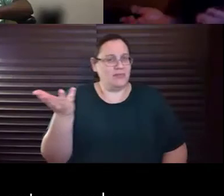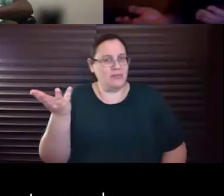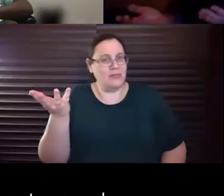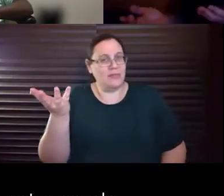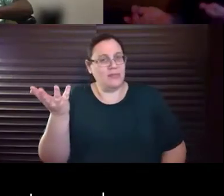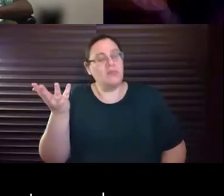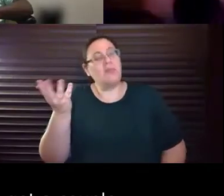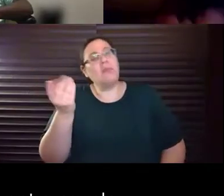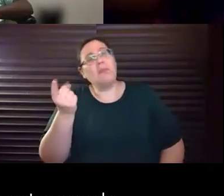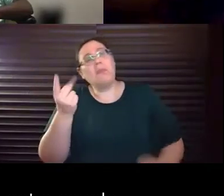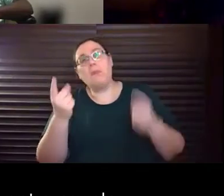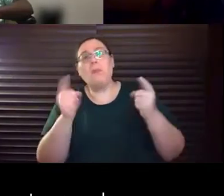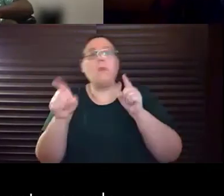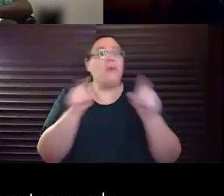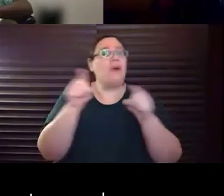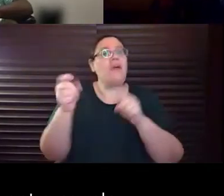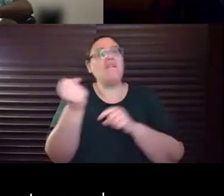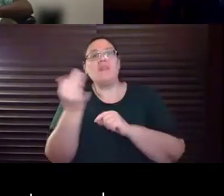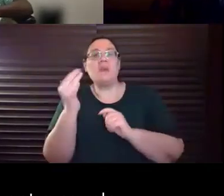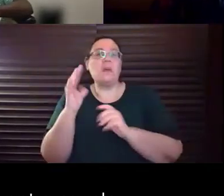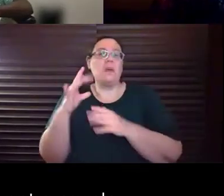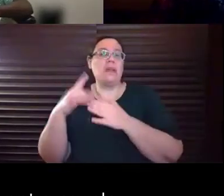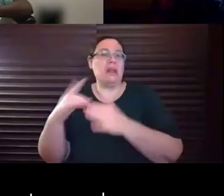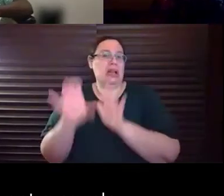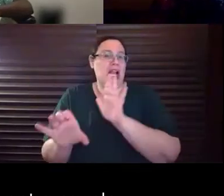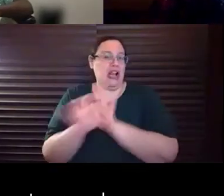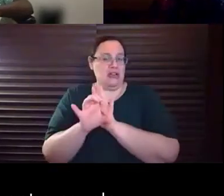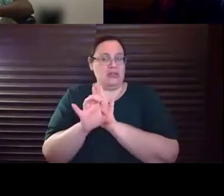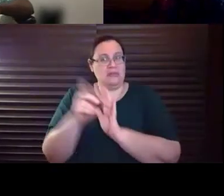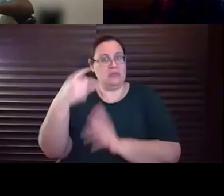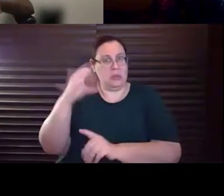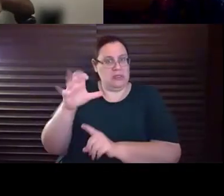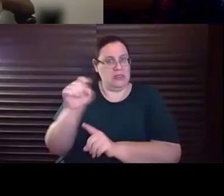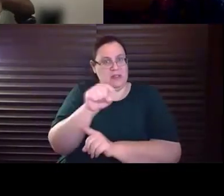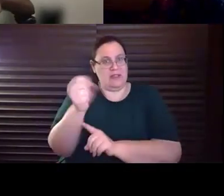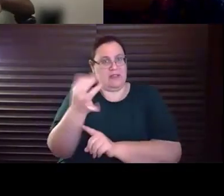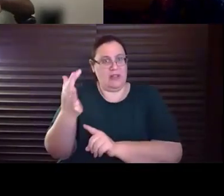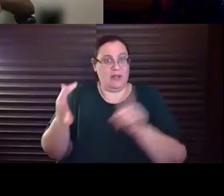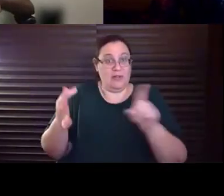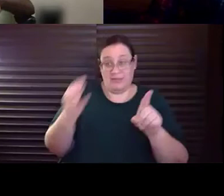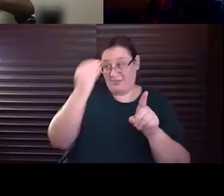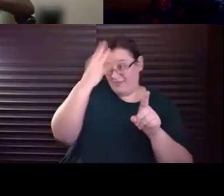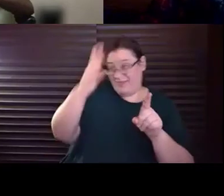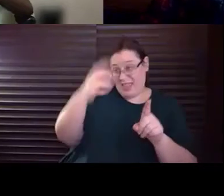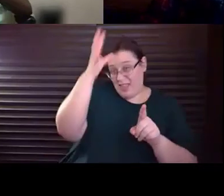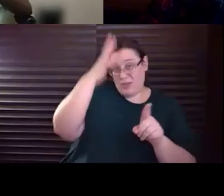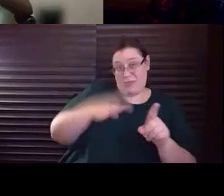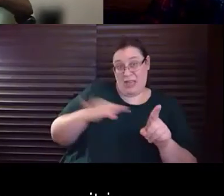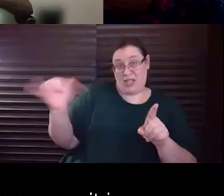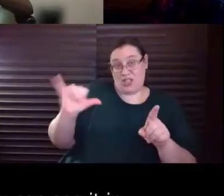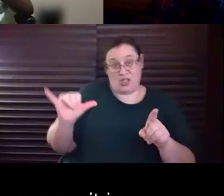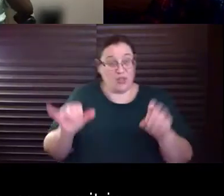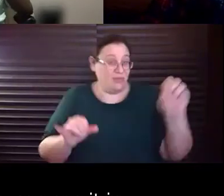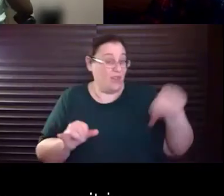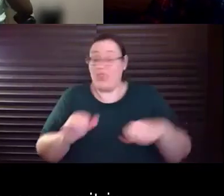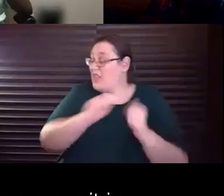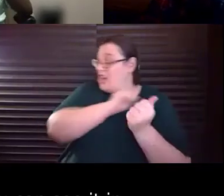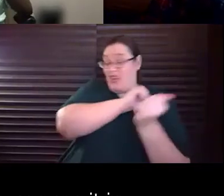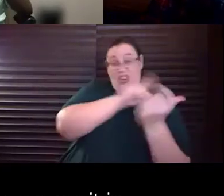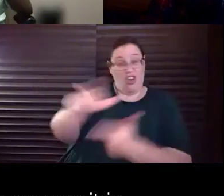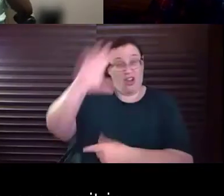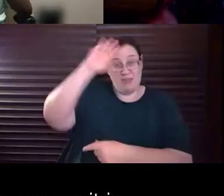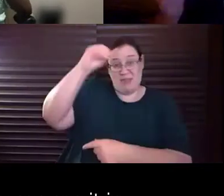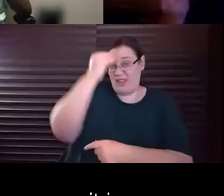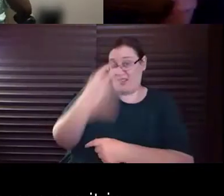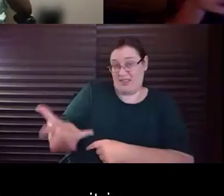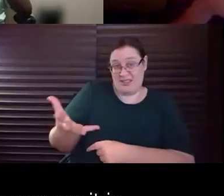couple of leads of color, and they're men. yeah, They're all and you